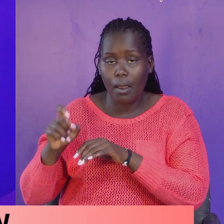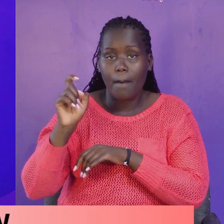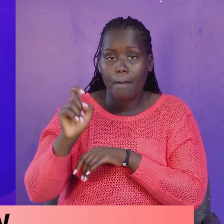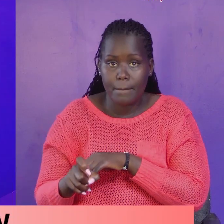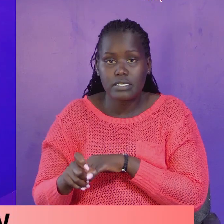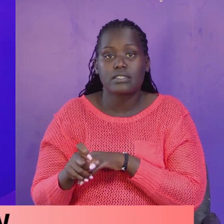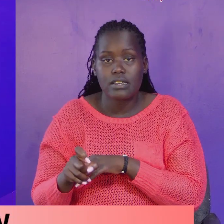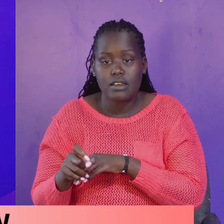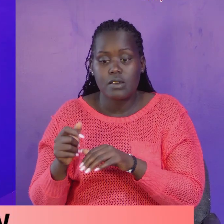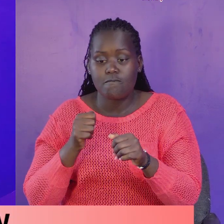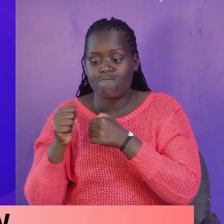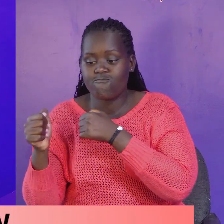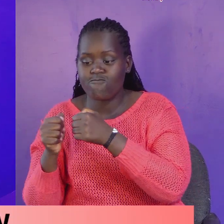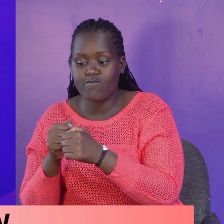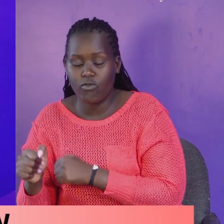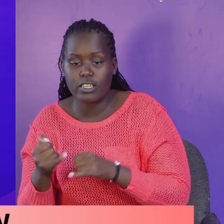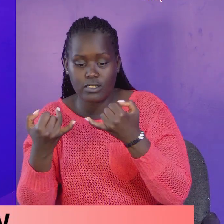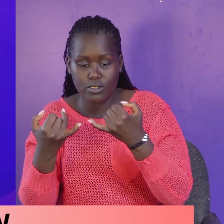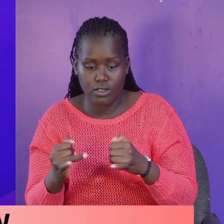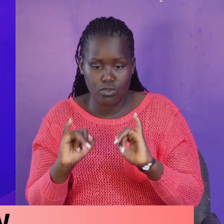try. Yeah. That means a try or a